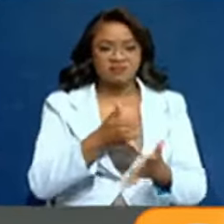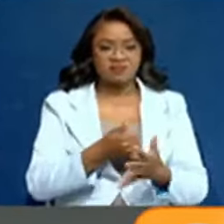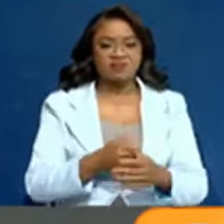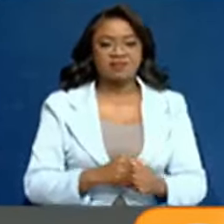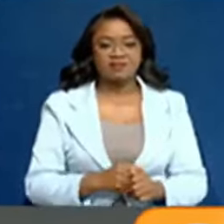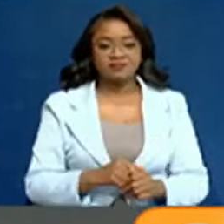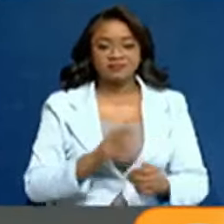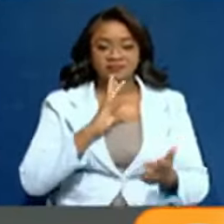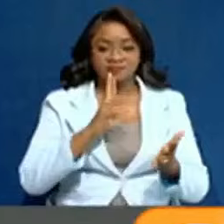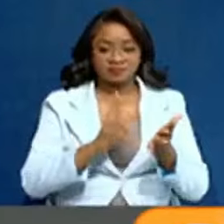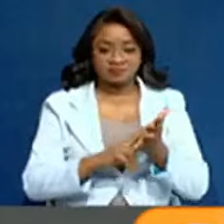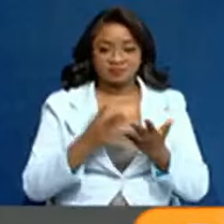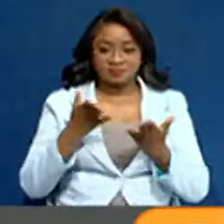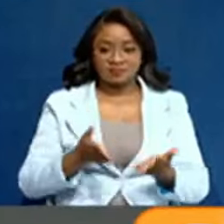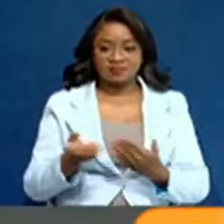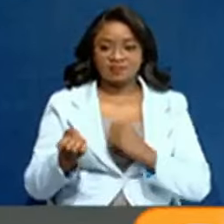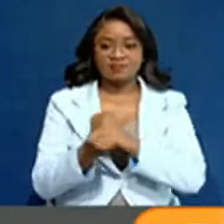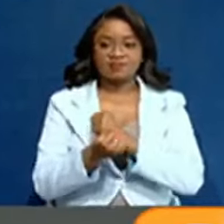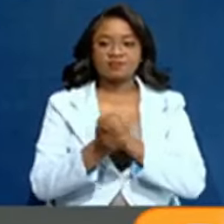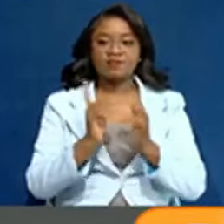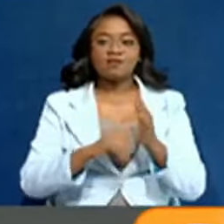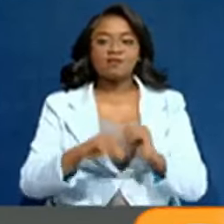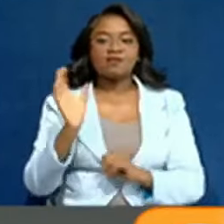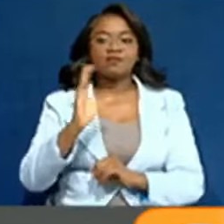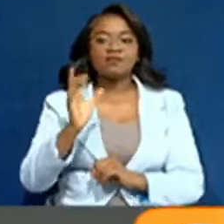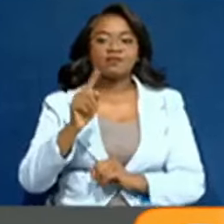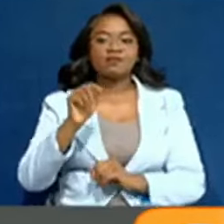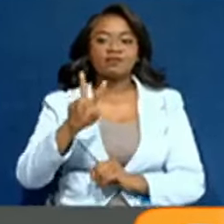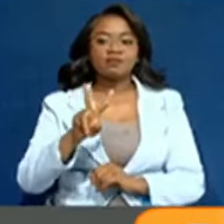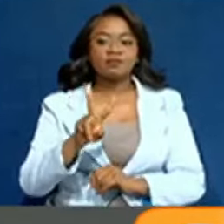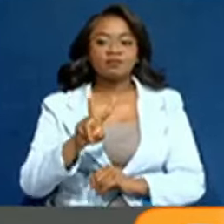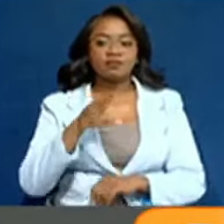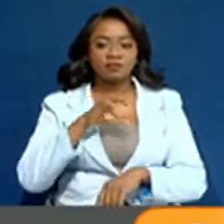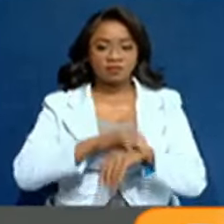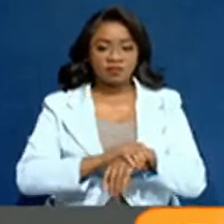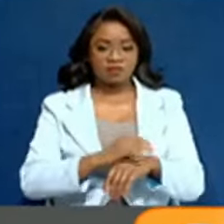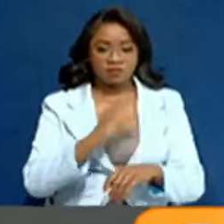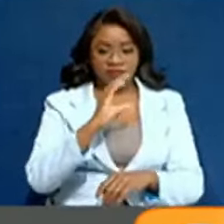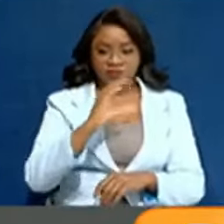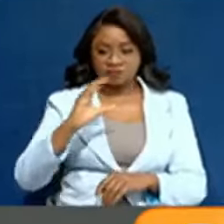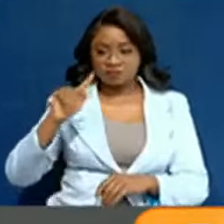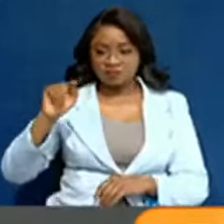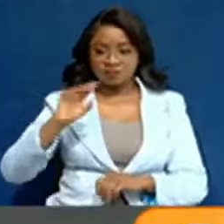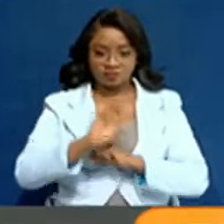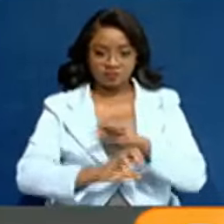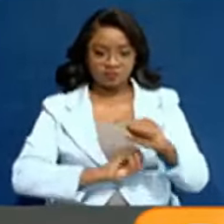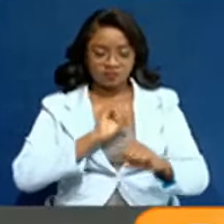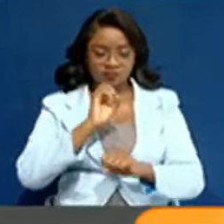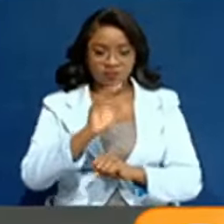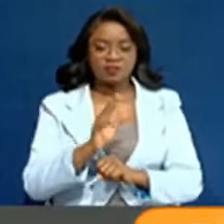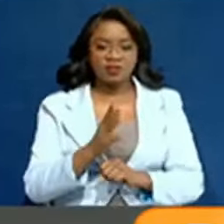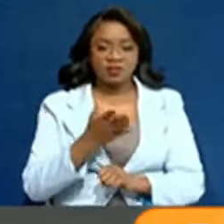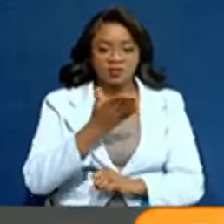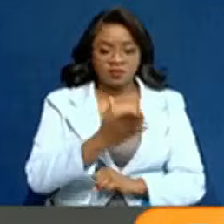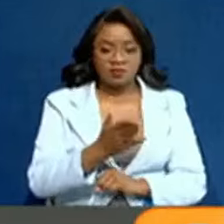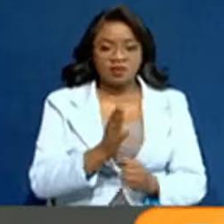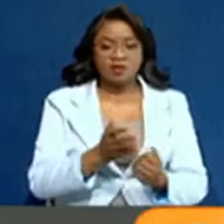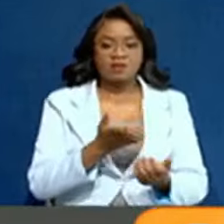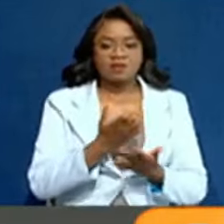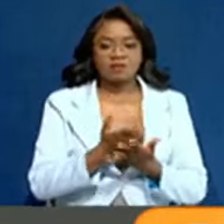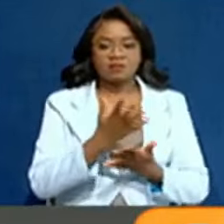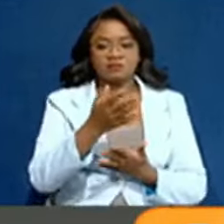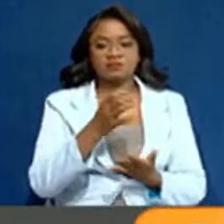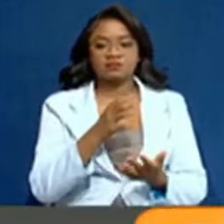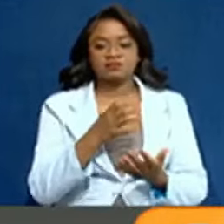now reports, Citizen TV managed to retrieve crucial CCTV footage under scrutiny as part of evidence